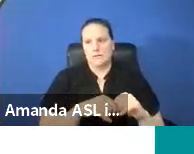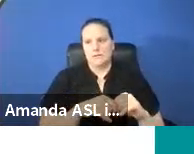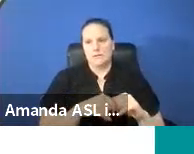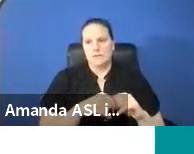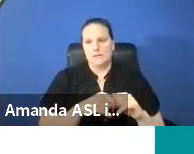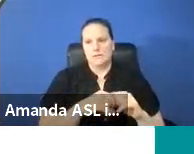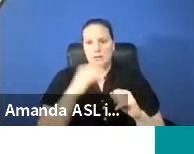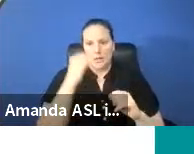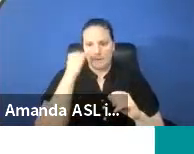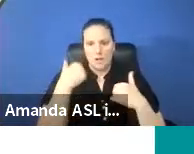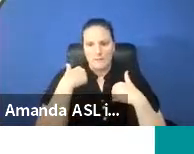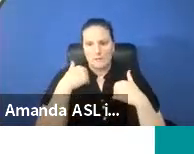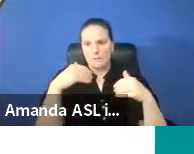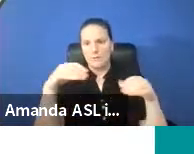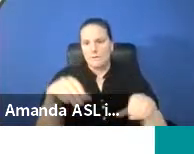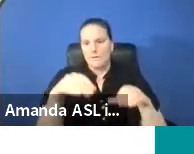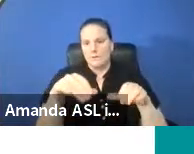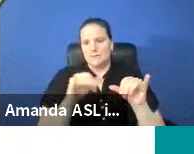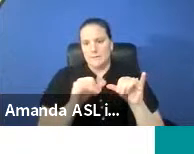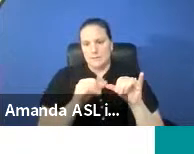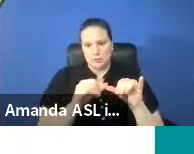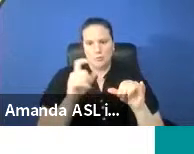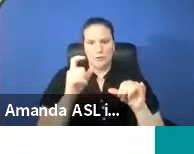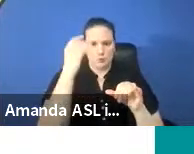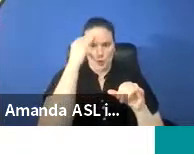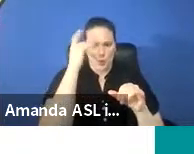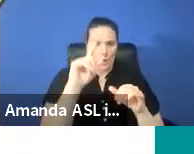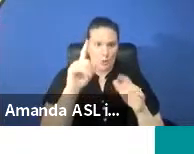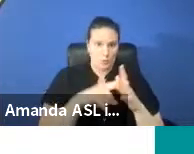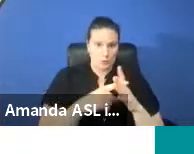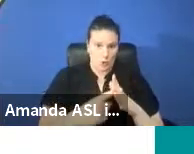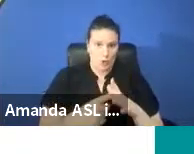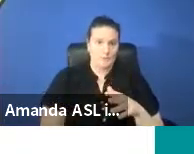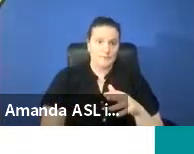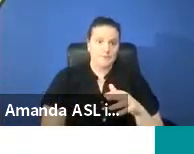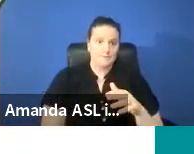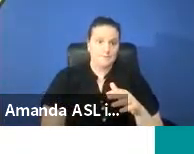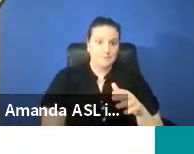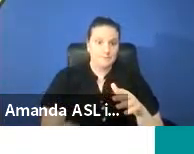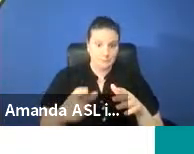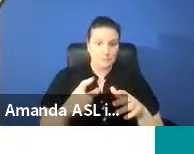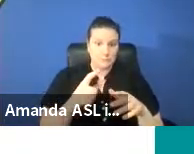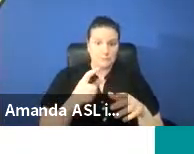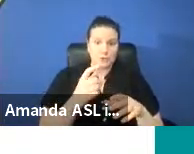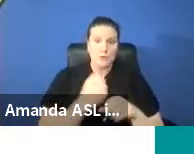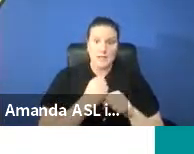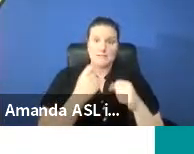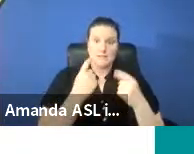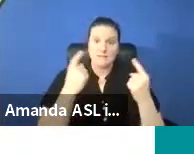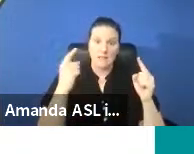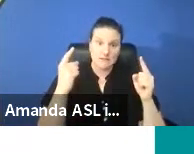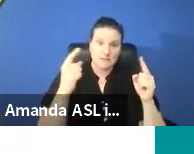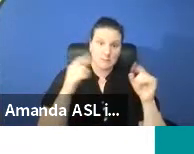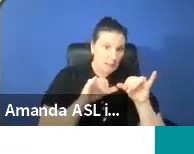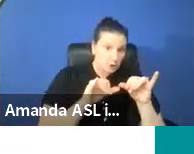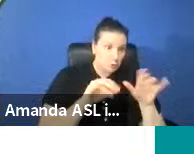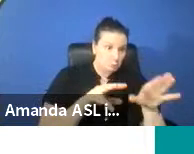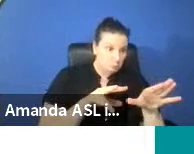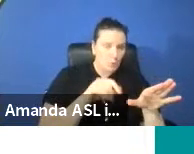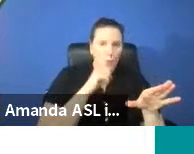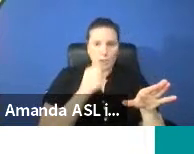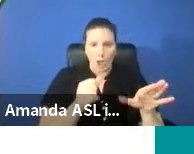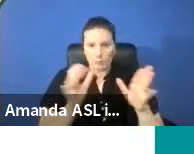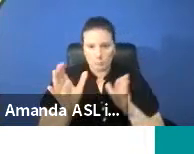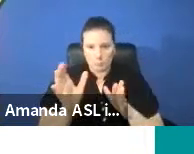if we're going to have performance measures, we need to know where we started in order to actually measure that success or not. So